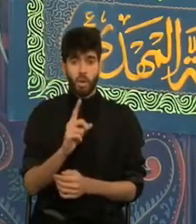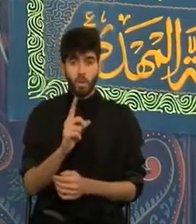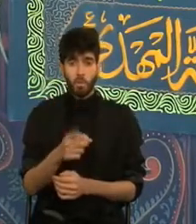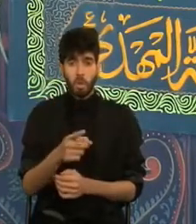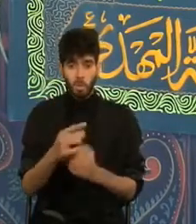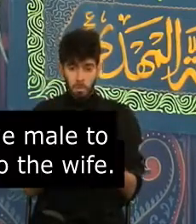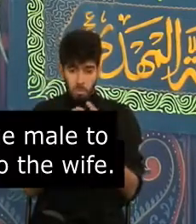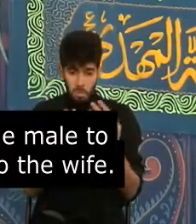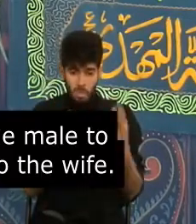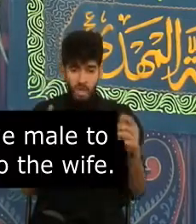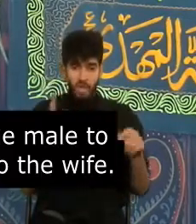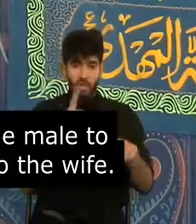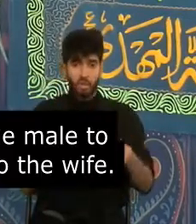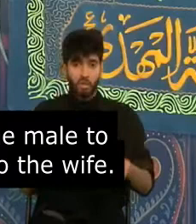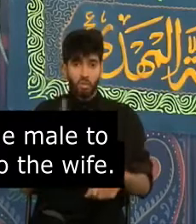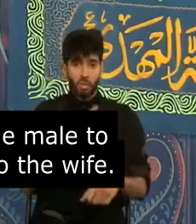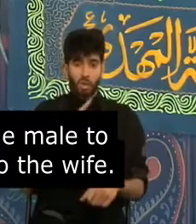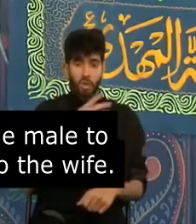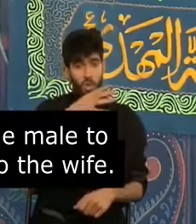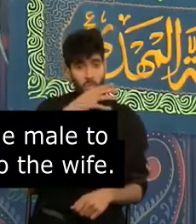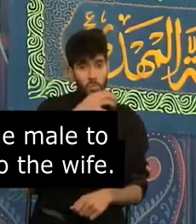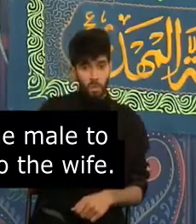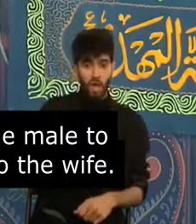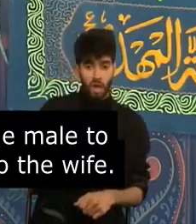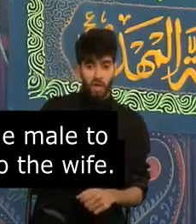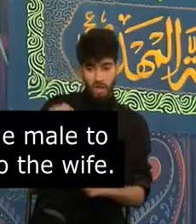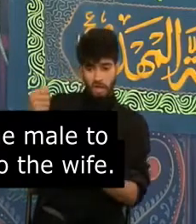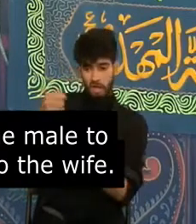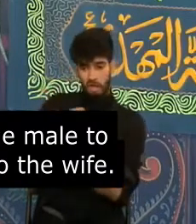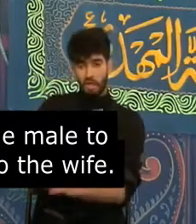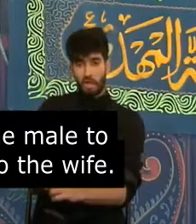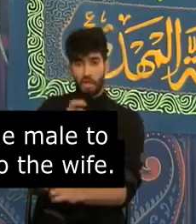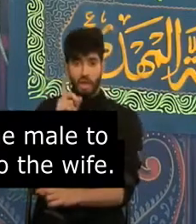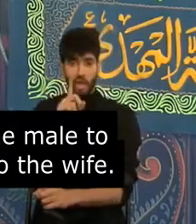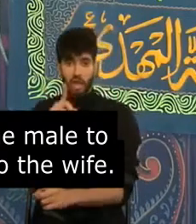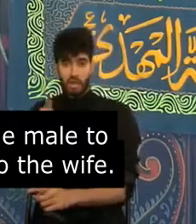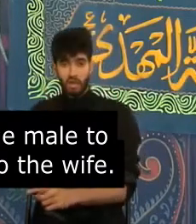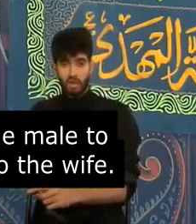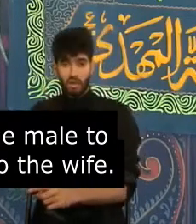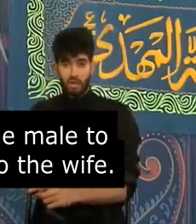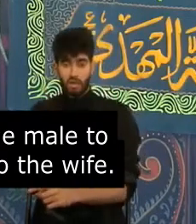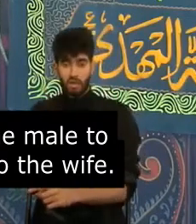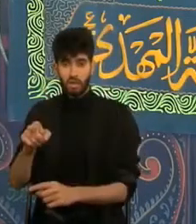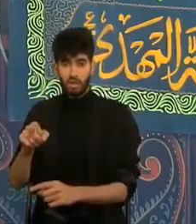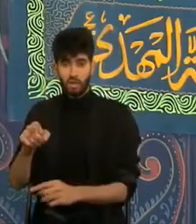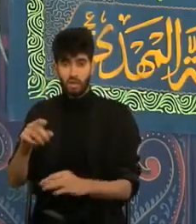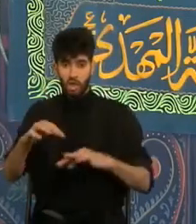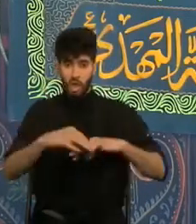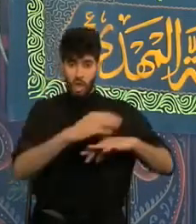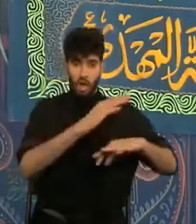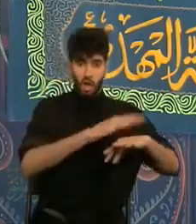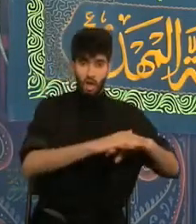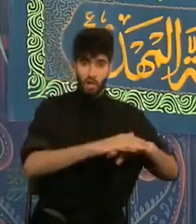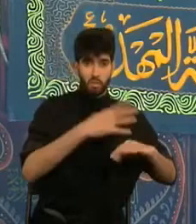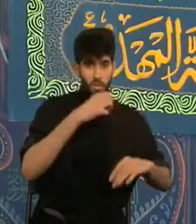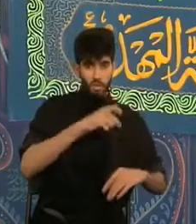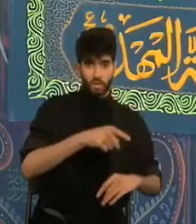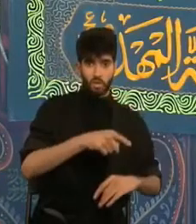the majority of it is from the male to the female, from the husband to the wife.